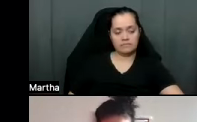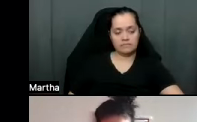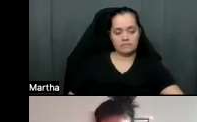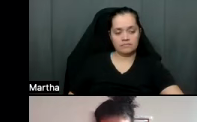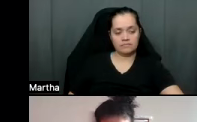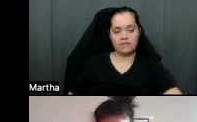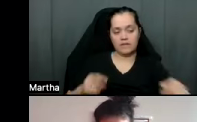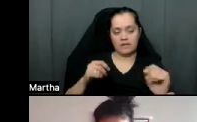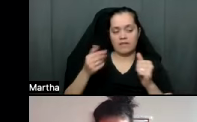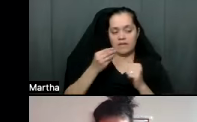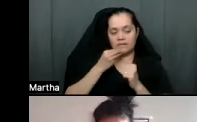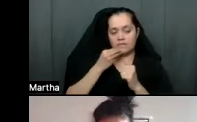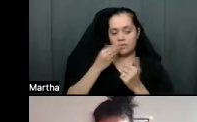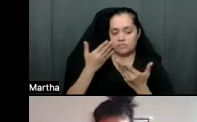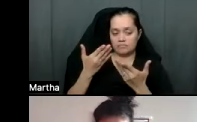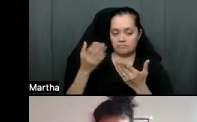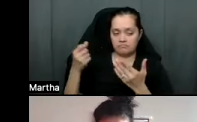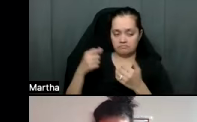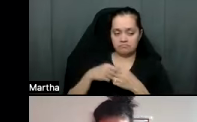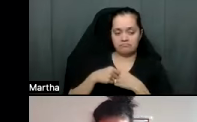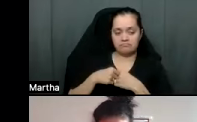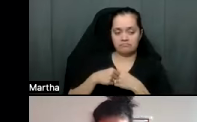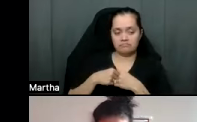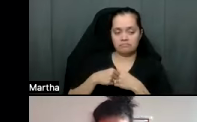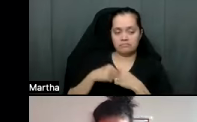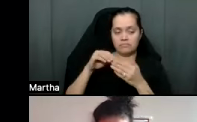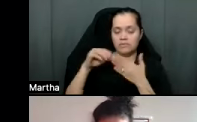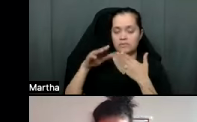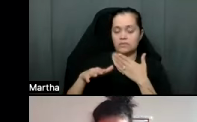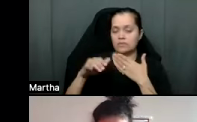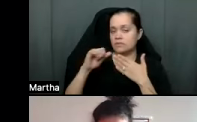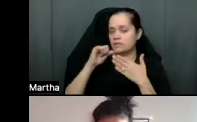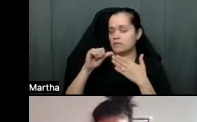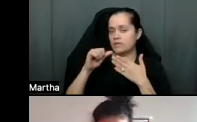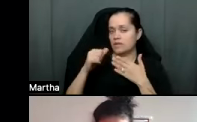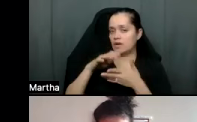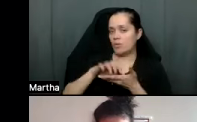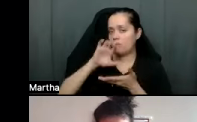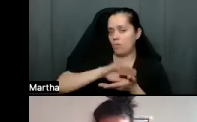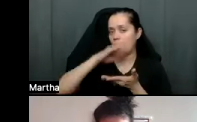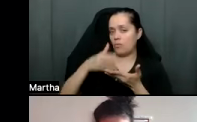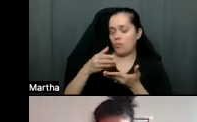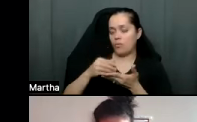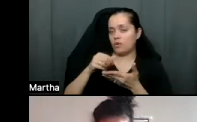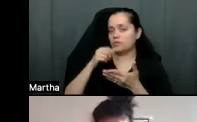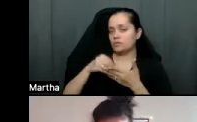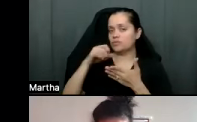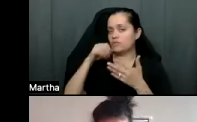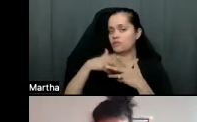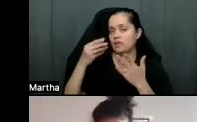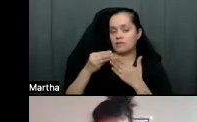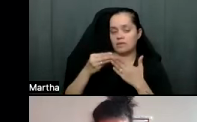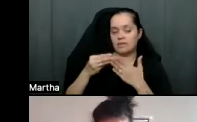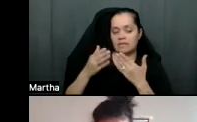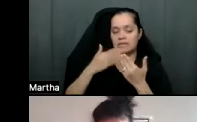Fast food? Yes. Students are not usually wealthy. Students like the